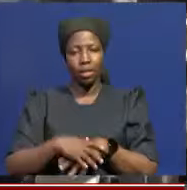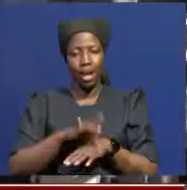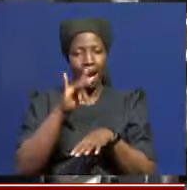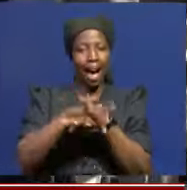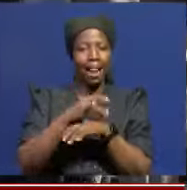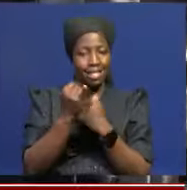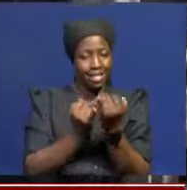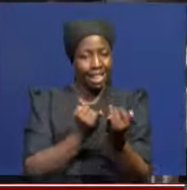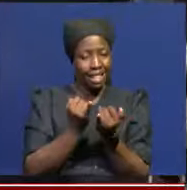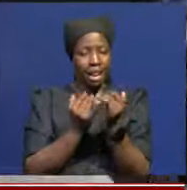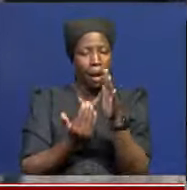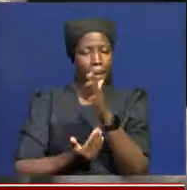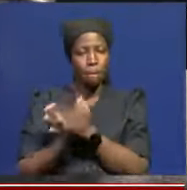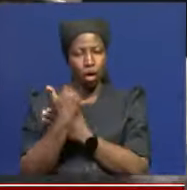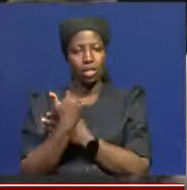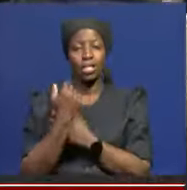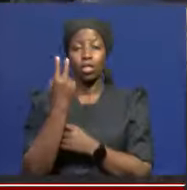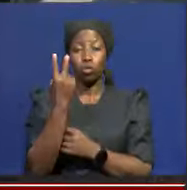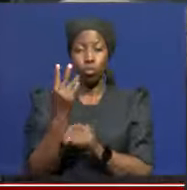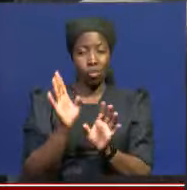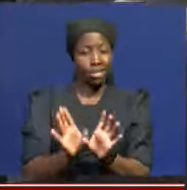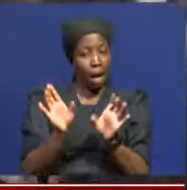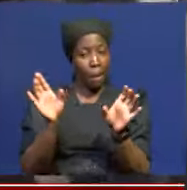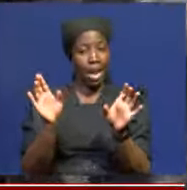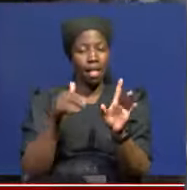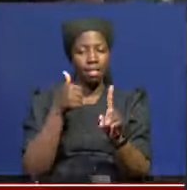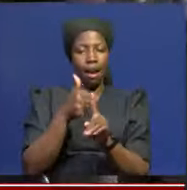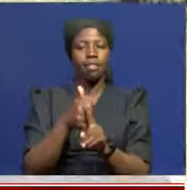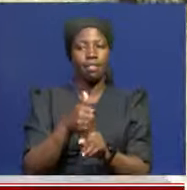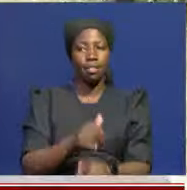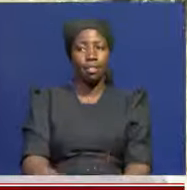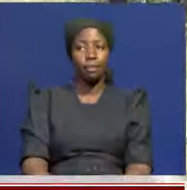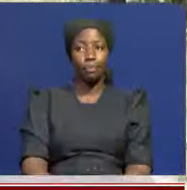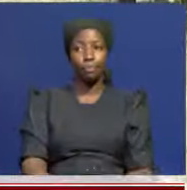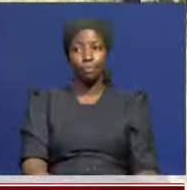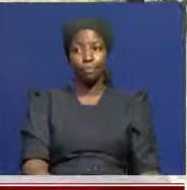separate attacks. John Jacob Curia, Prime Edition.